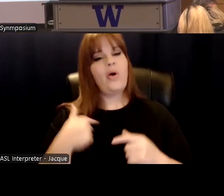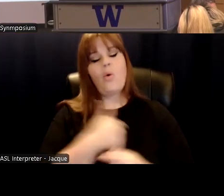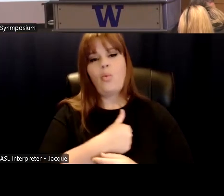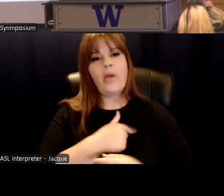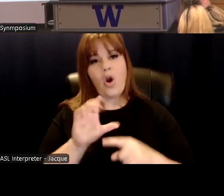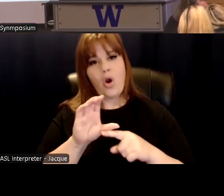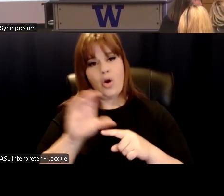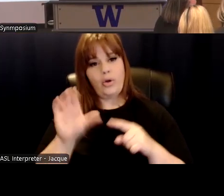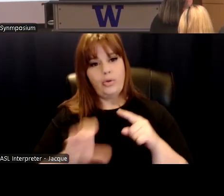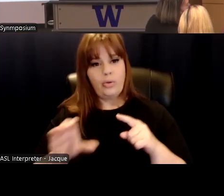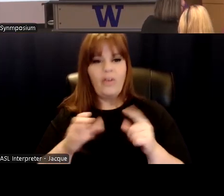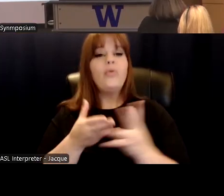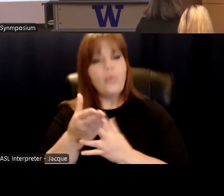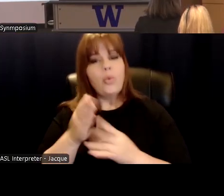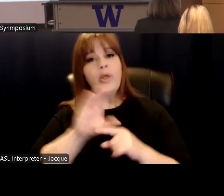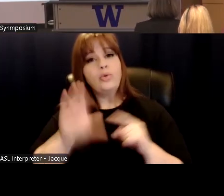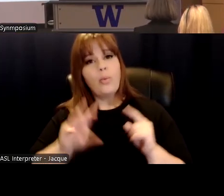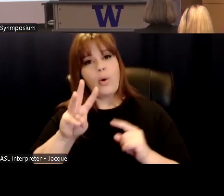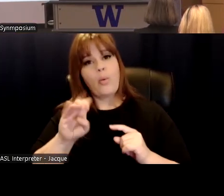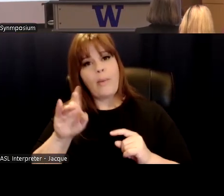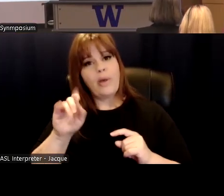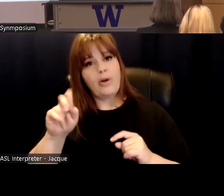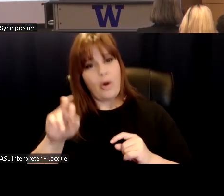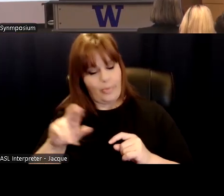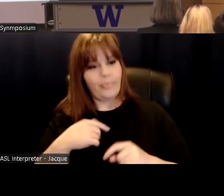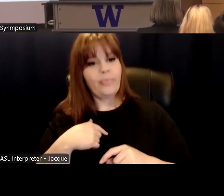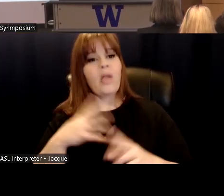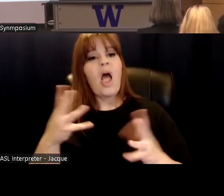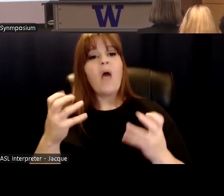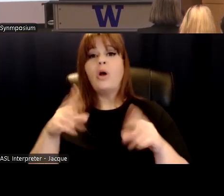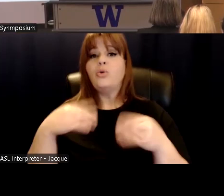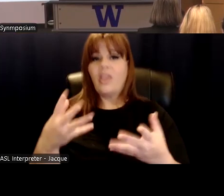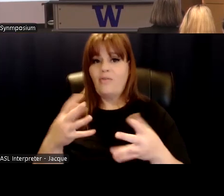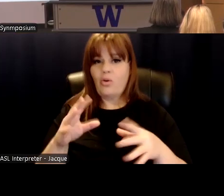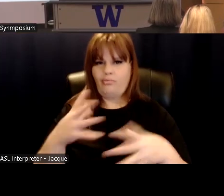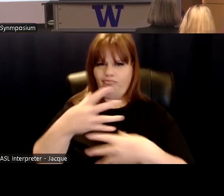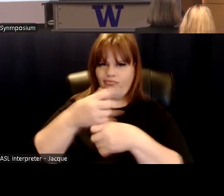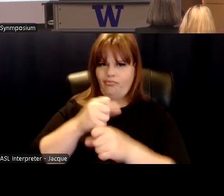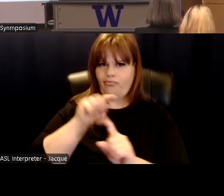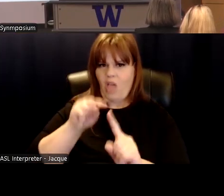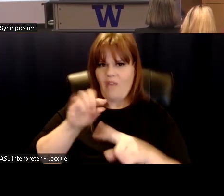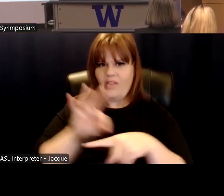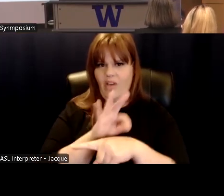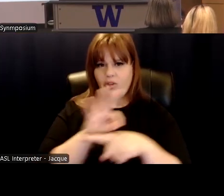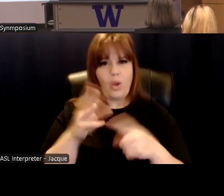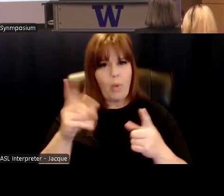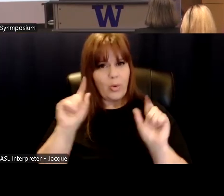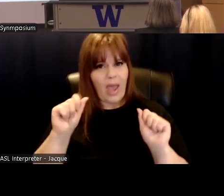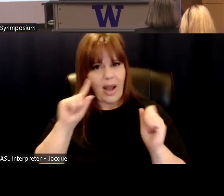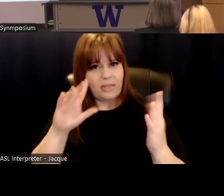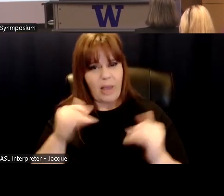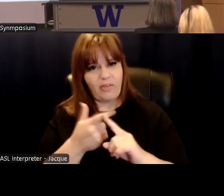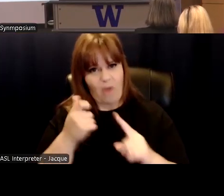Zoom webinar. I would like to give a summary of the Zoom webinar functionality and what you can expect.